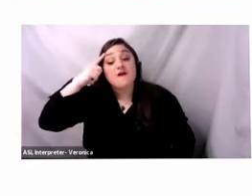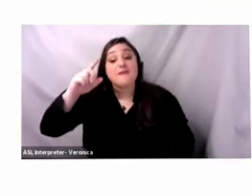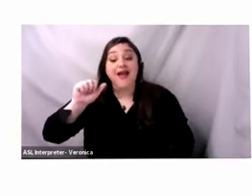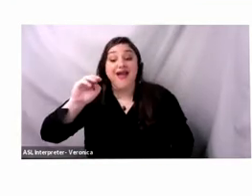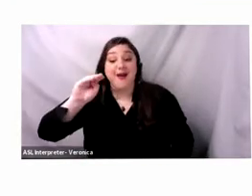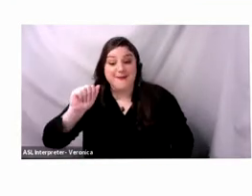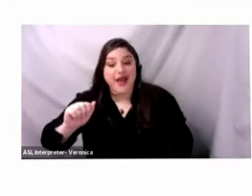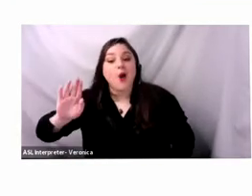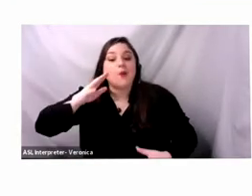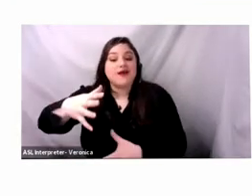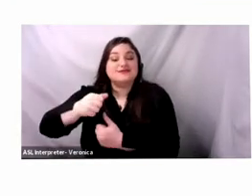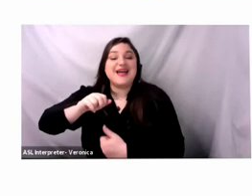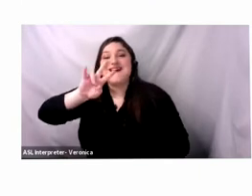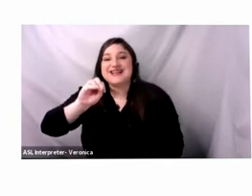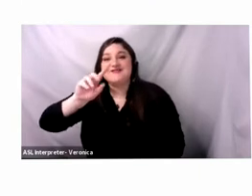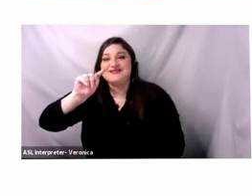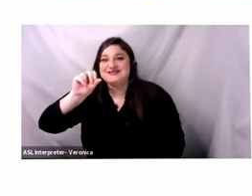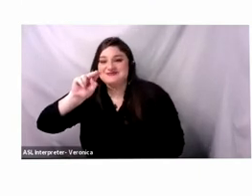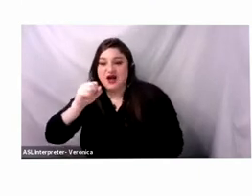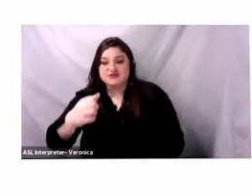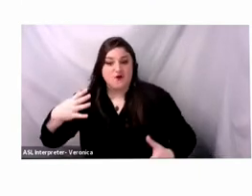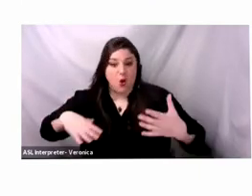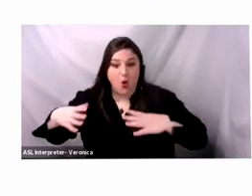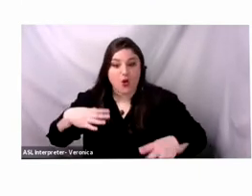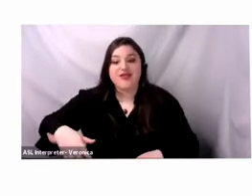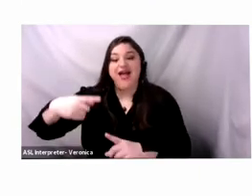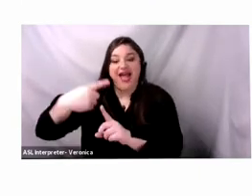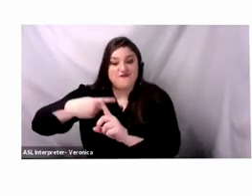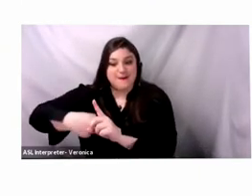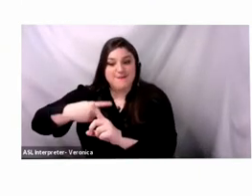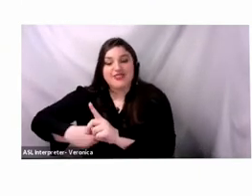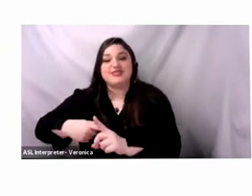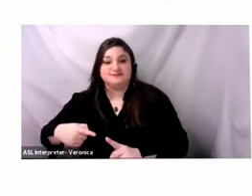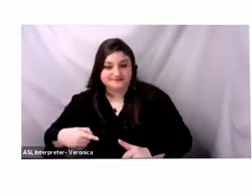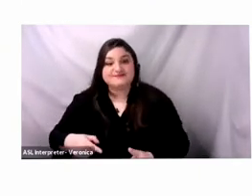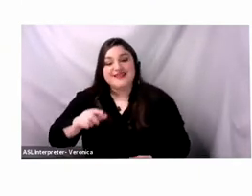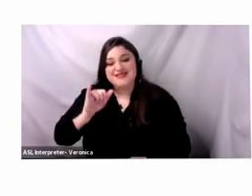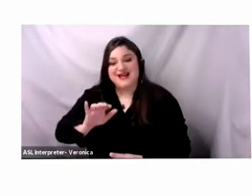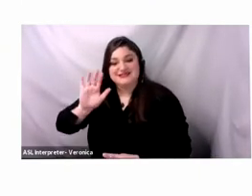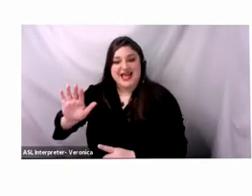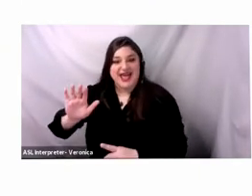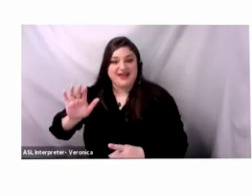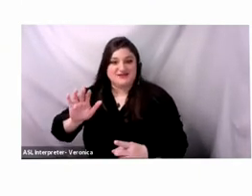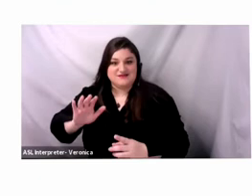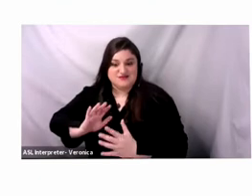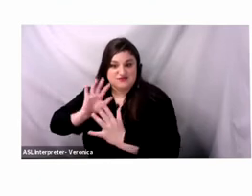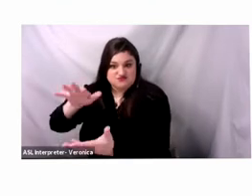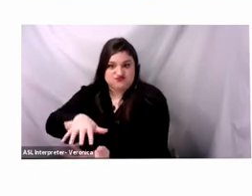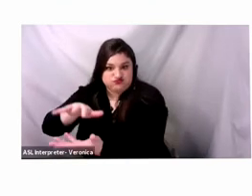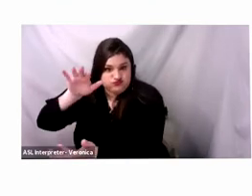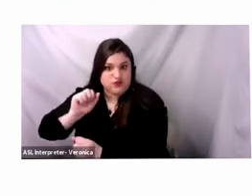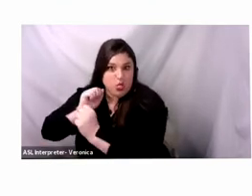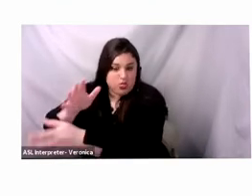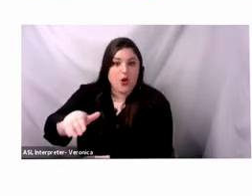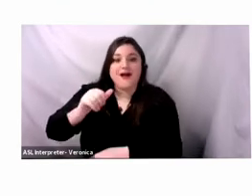This is the largest consolidator point of waste in all of Accra, and this is not Ghana's waste. This 70 tons of